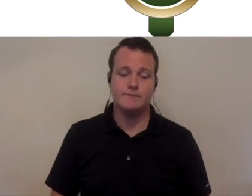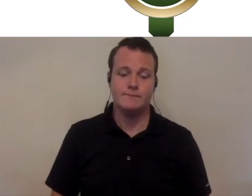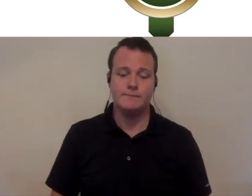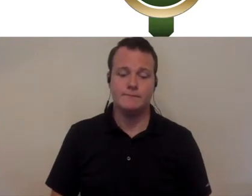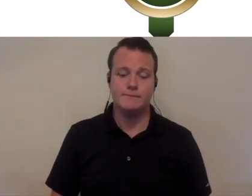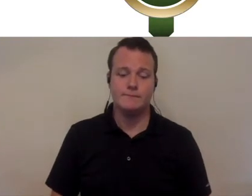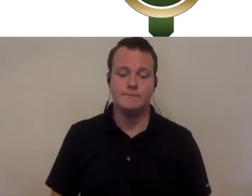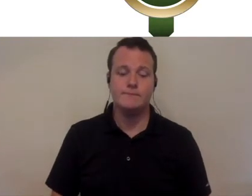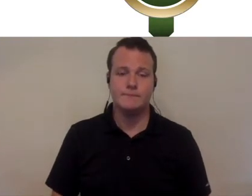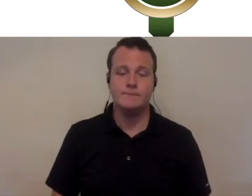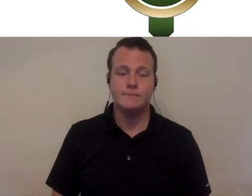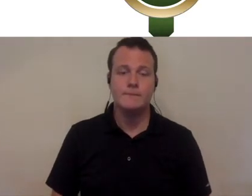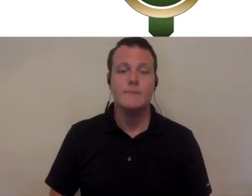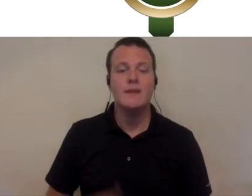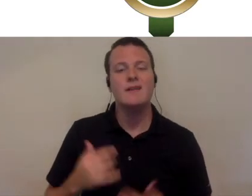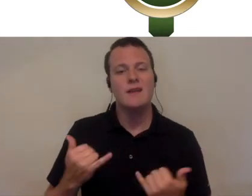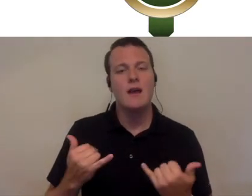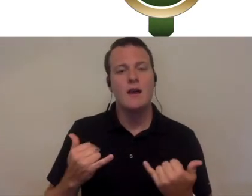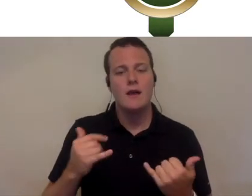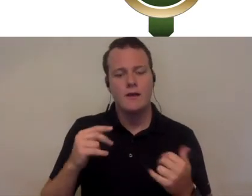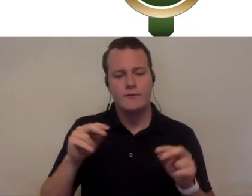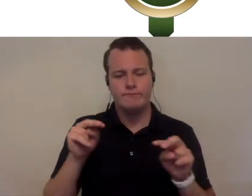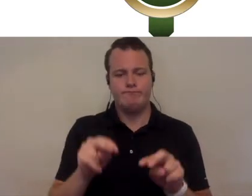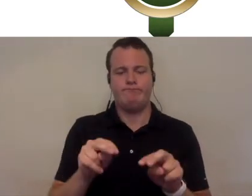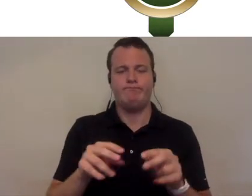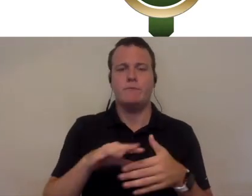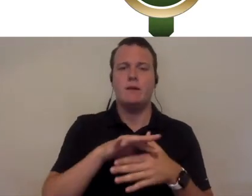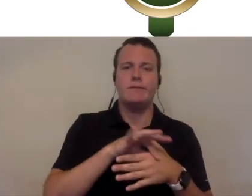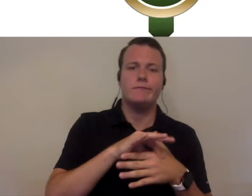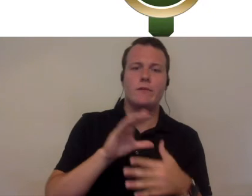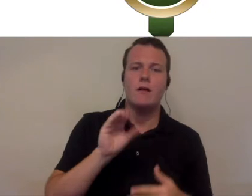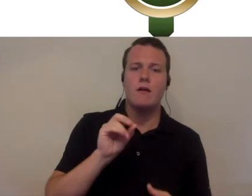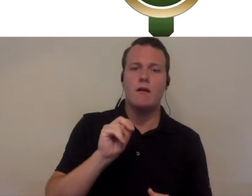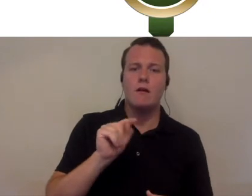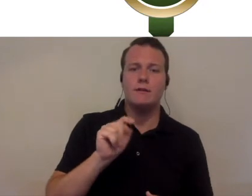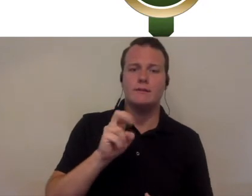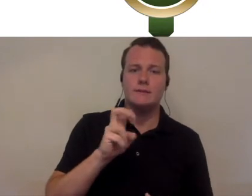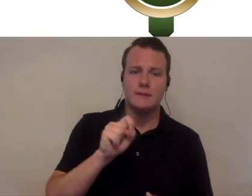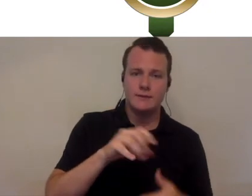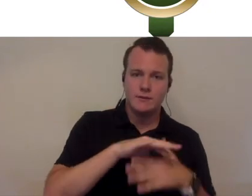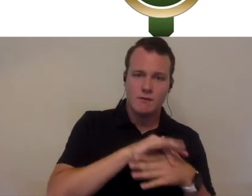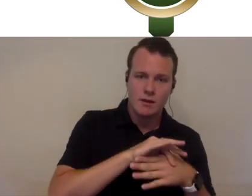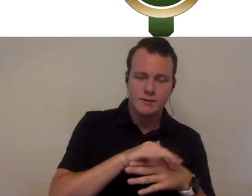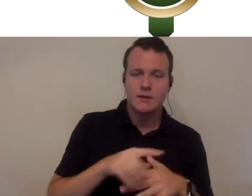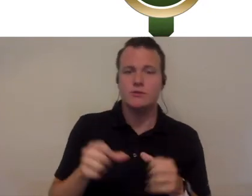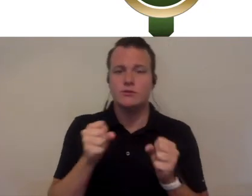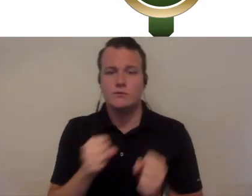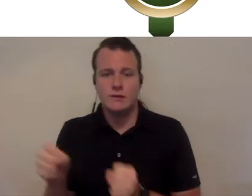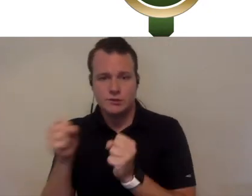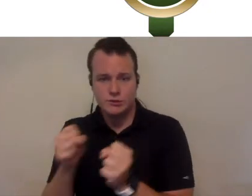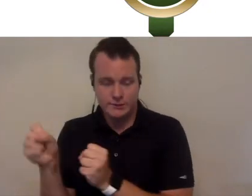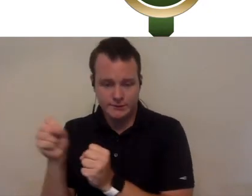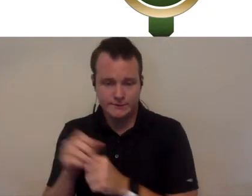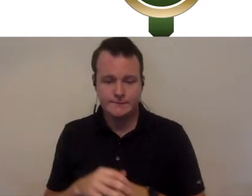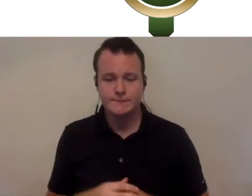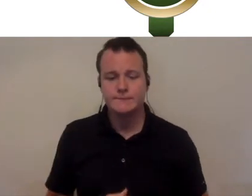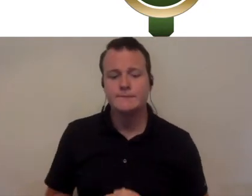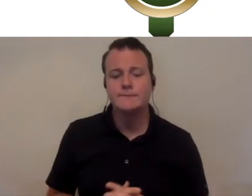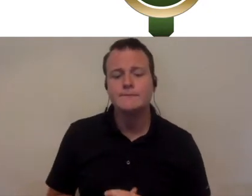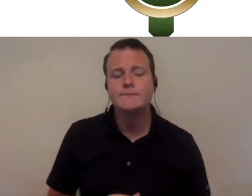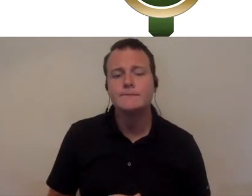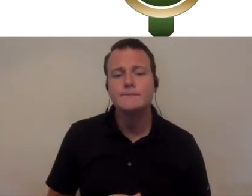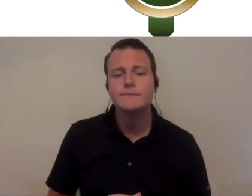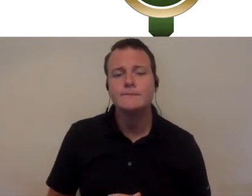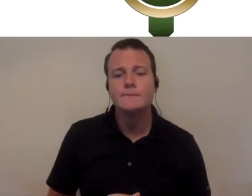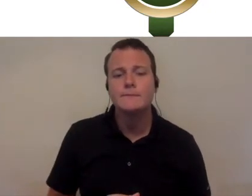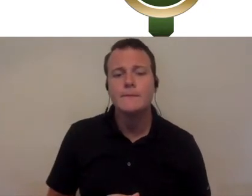look at our content and strategy. So we've talked about what you need to do